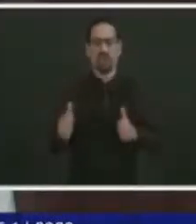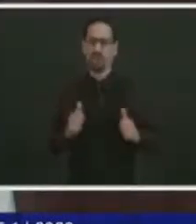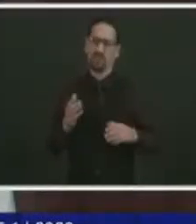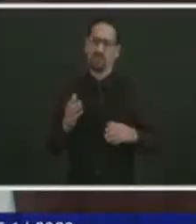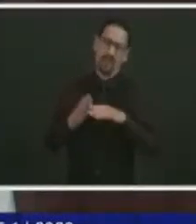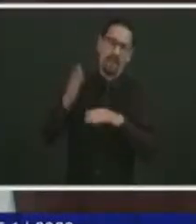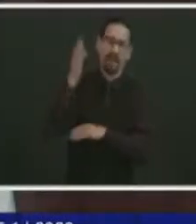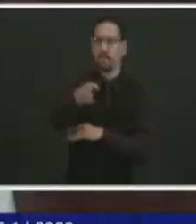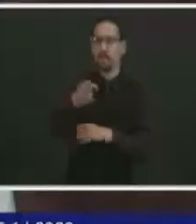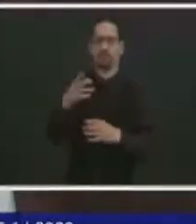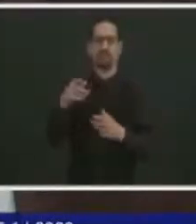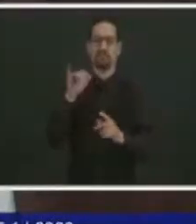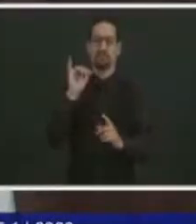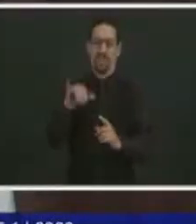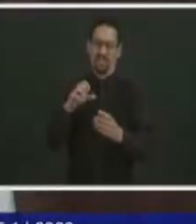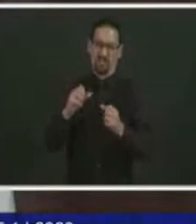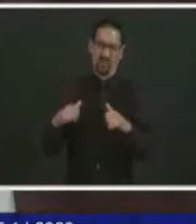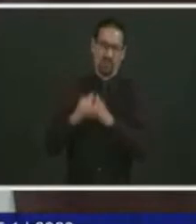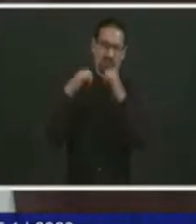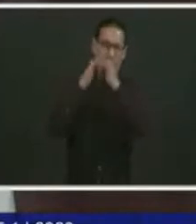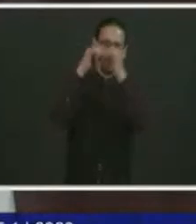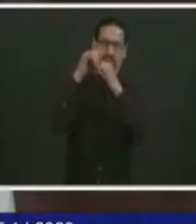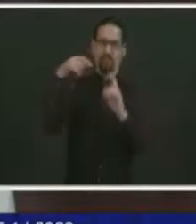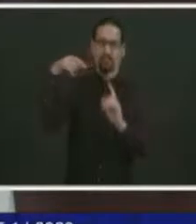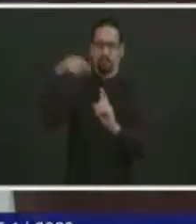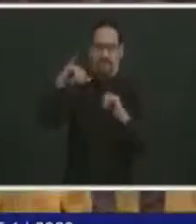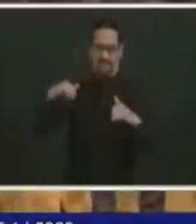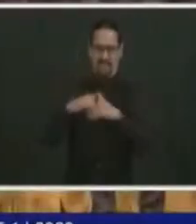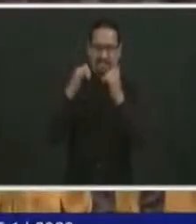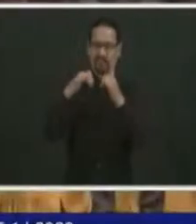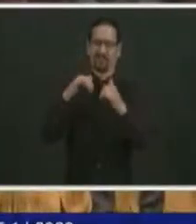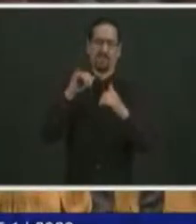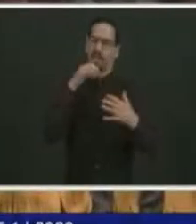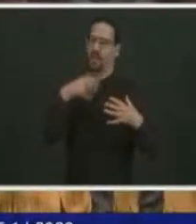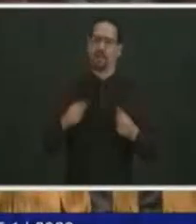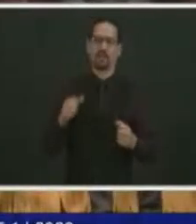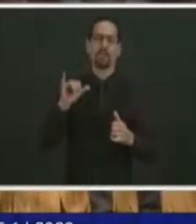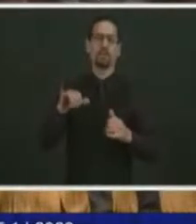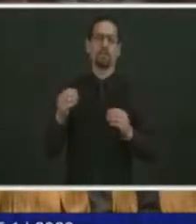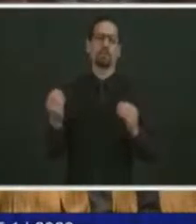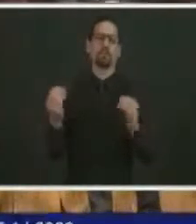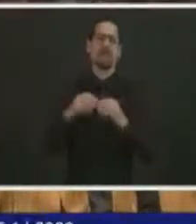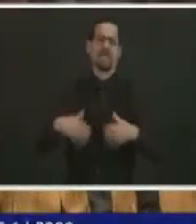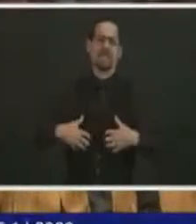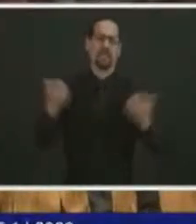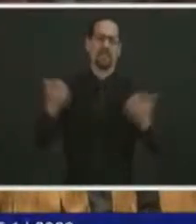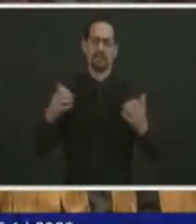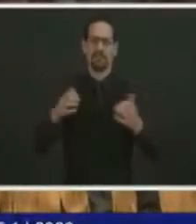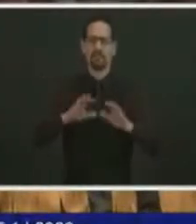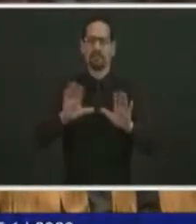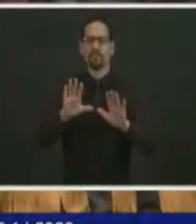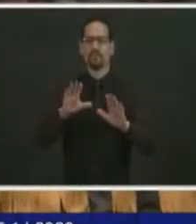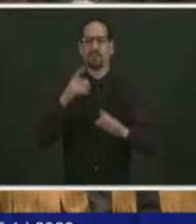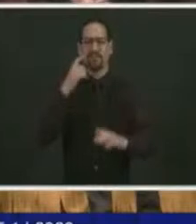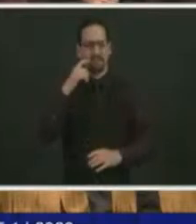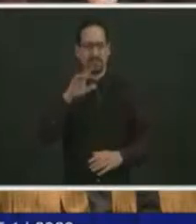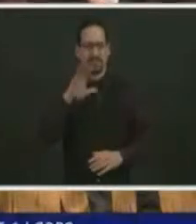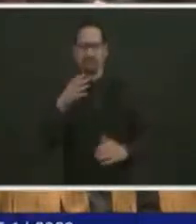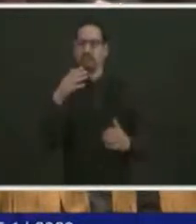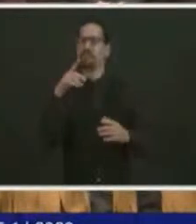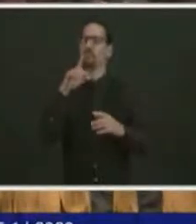anger and violence. Governor, you've sort of touched on this, but just to go back to it, do you believe that